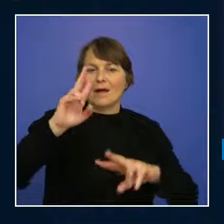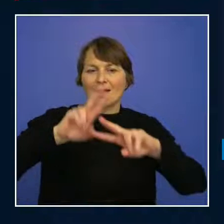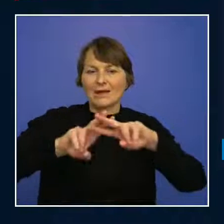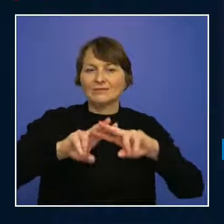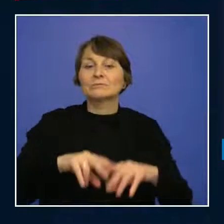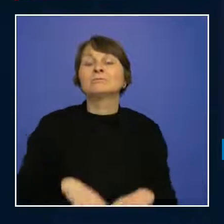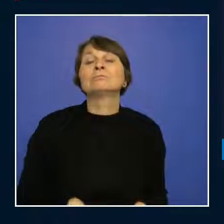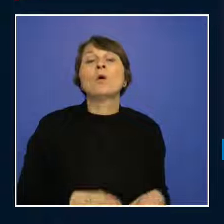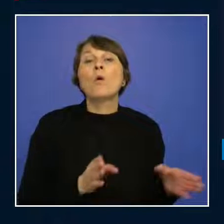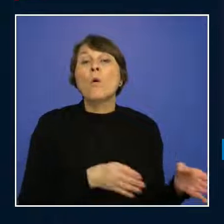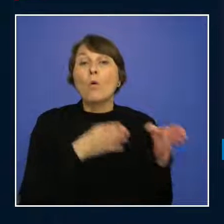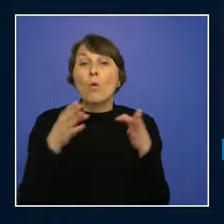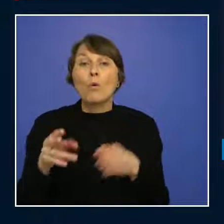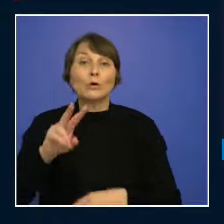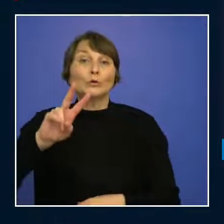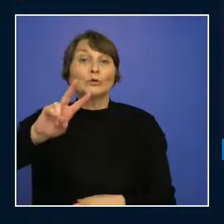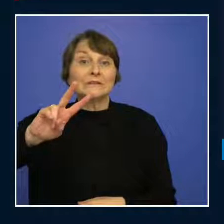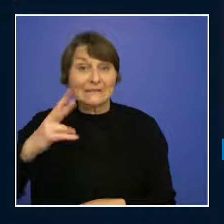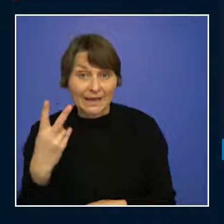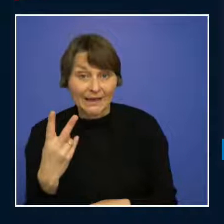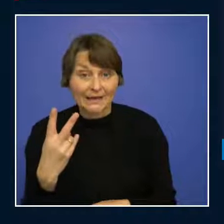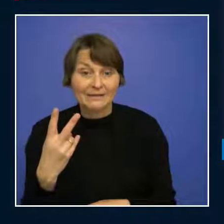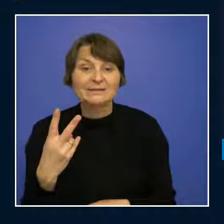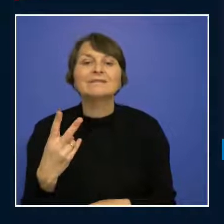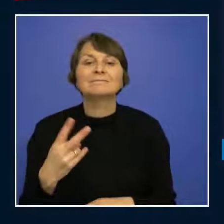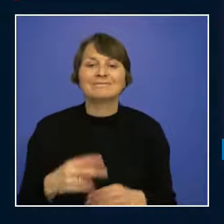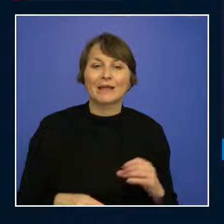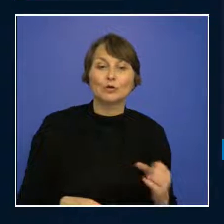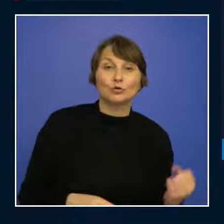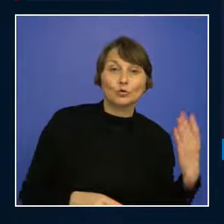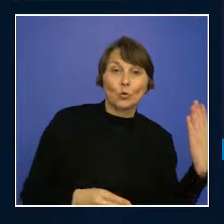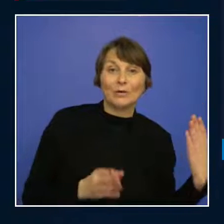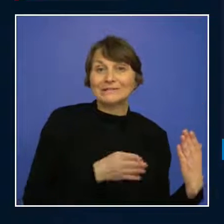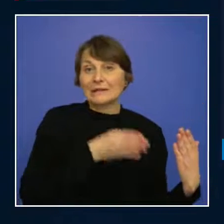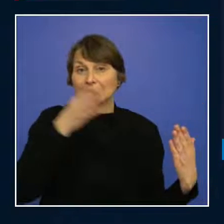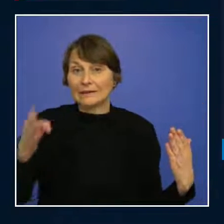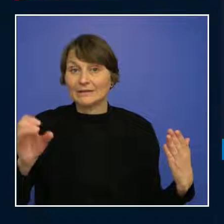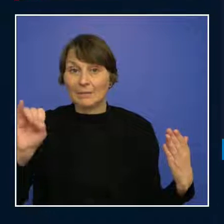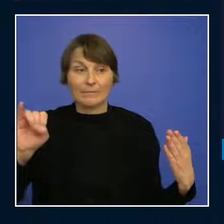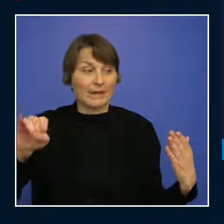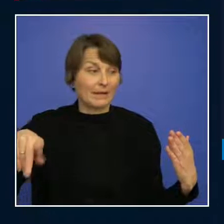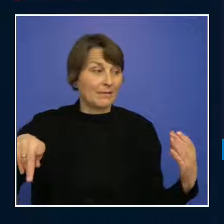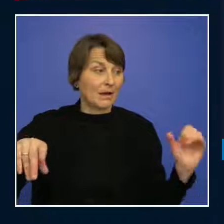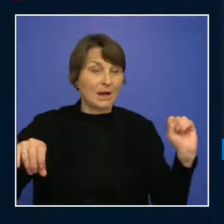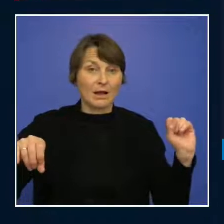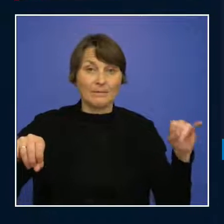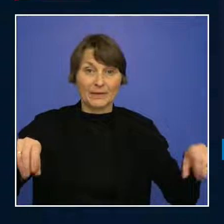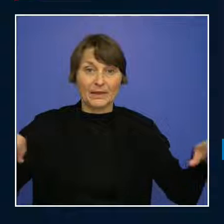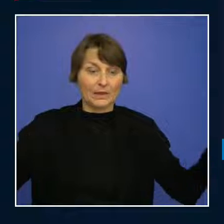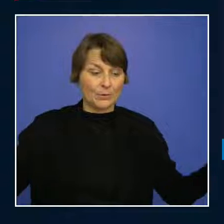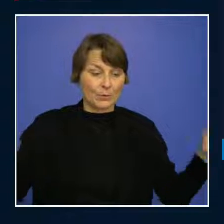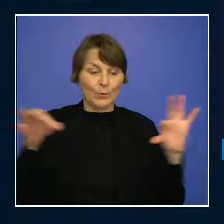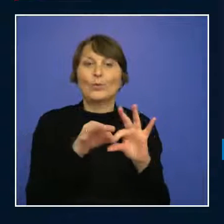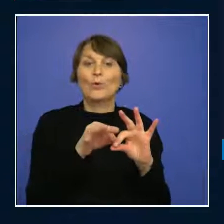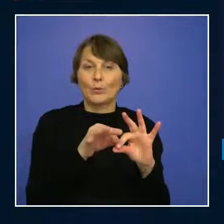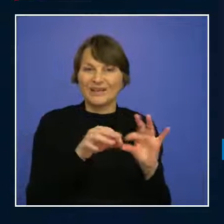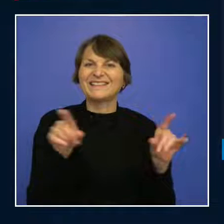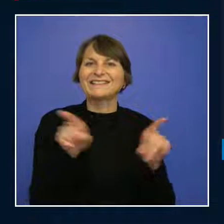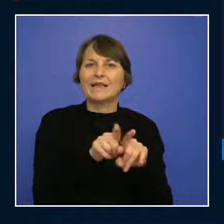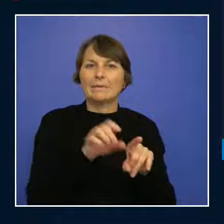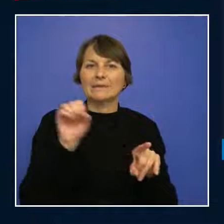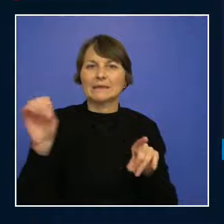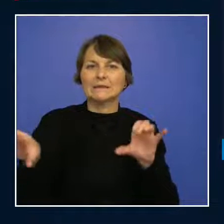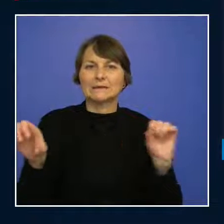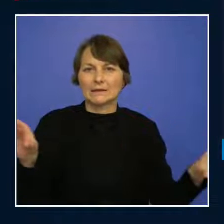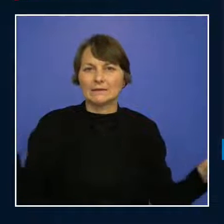and your destination IP. And again, if those two match consistently, then it will always be sent to the backend pool, the same backend pool. And this